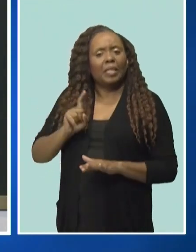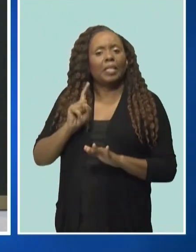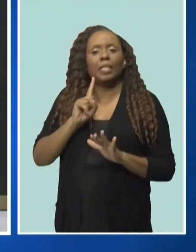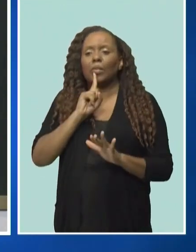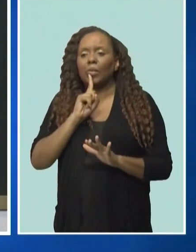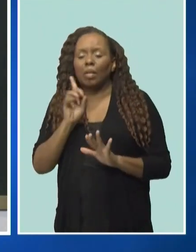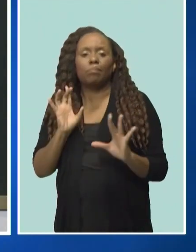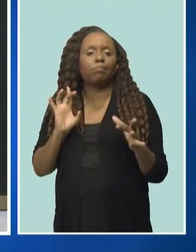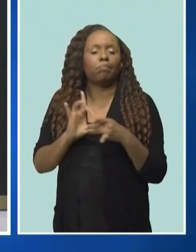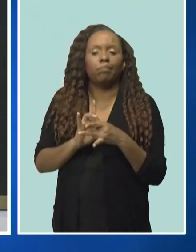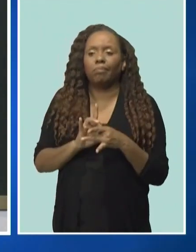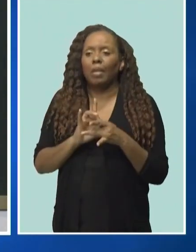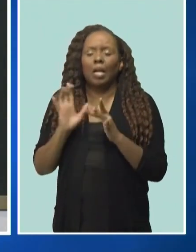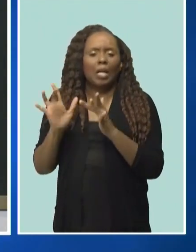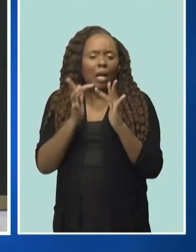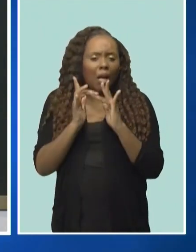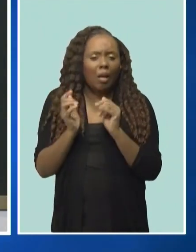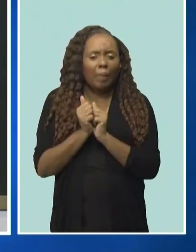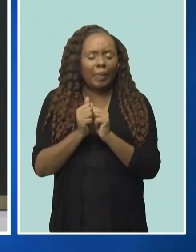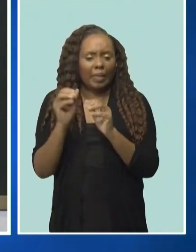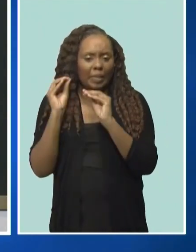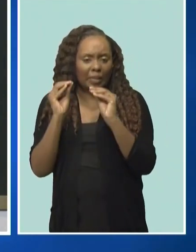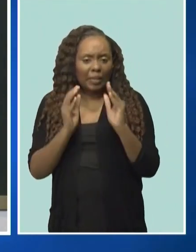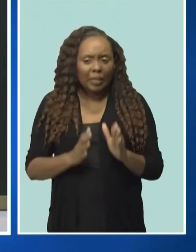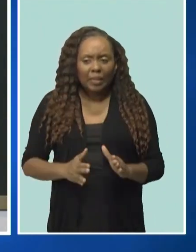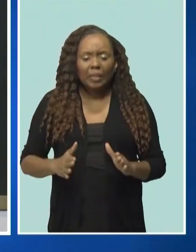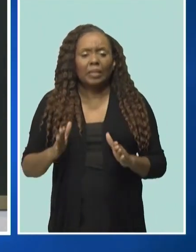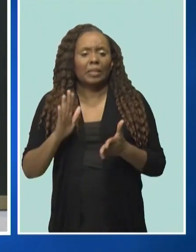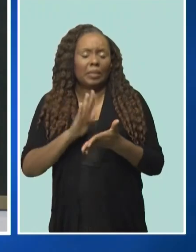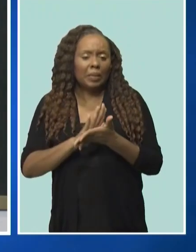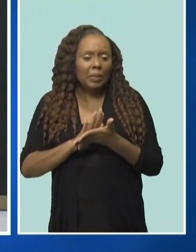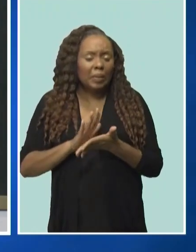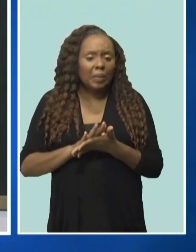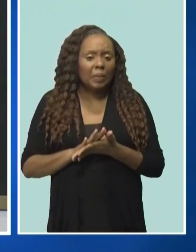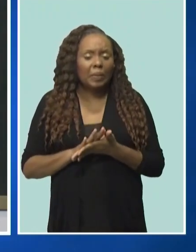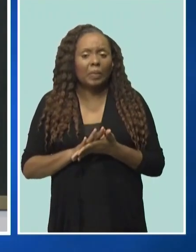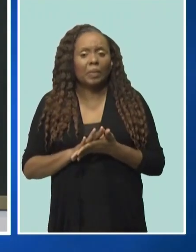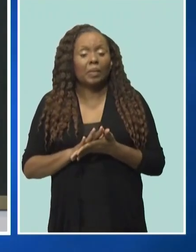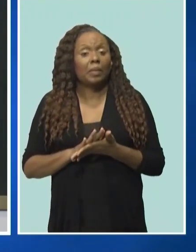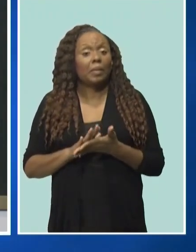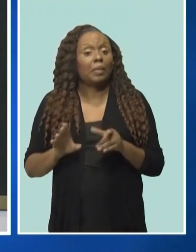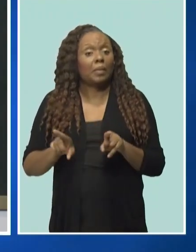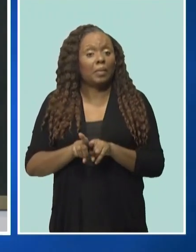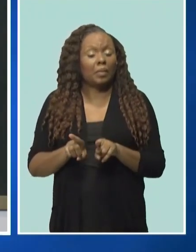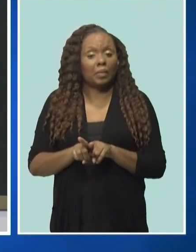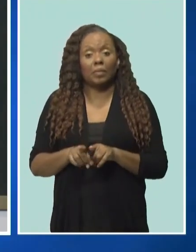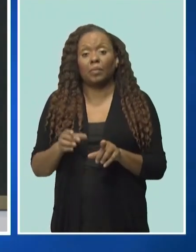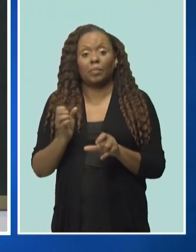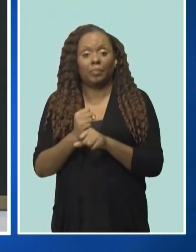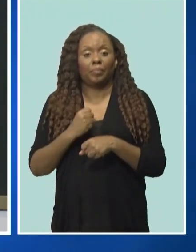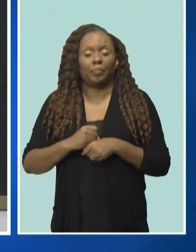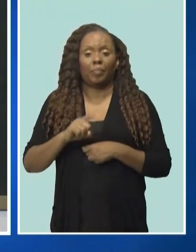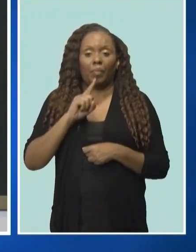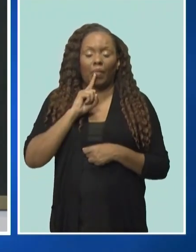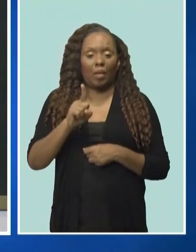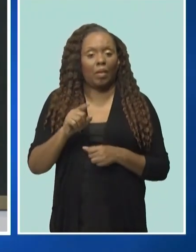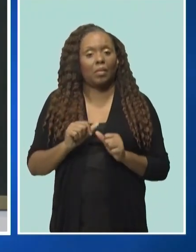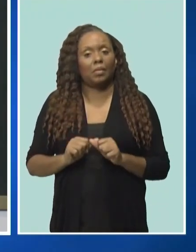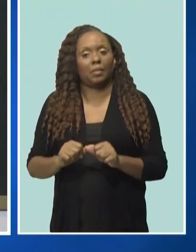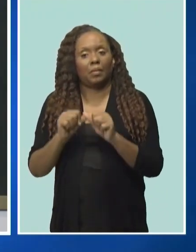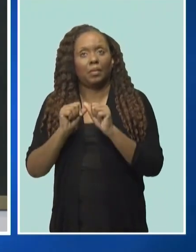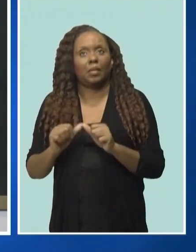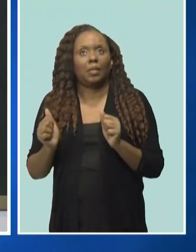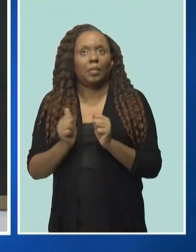abreast, keep in touch with the teachers, keep in touch with the school, and more so, make sure that you continue with